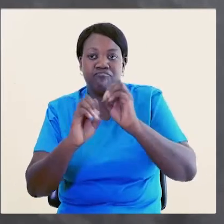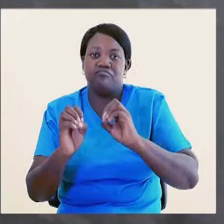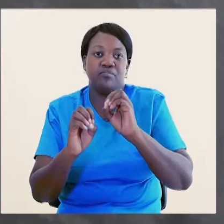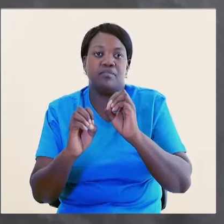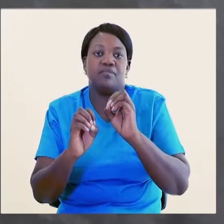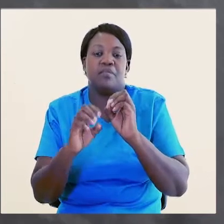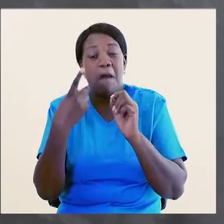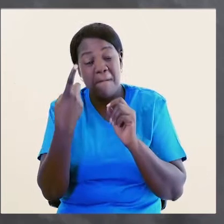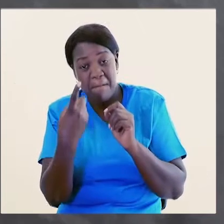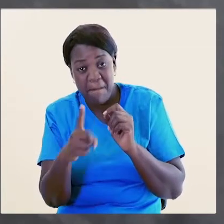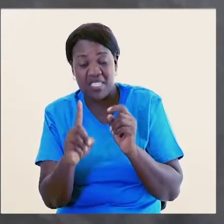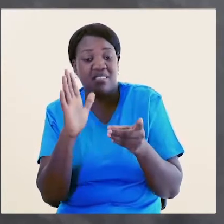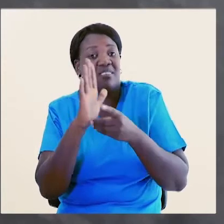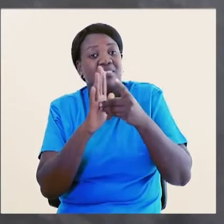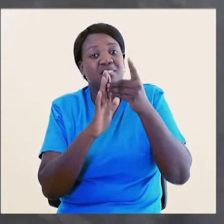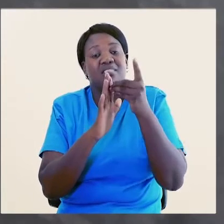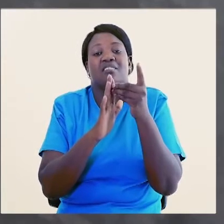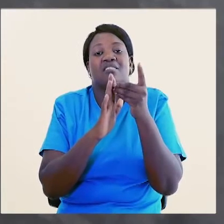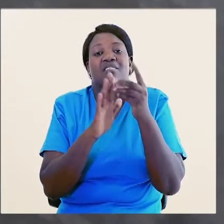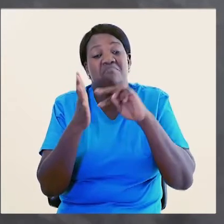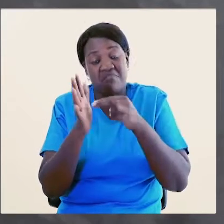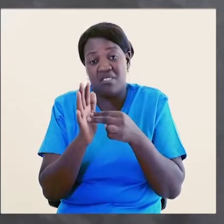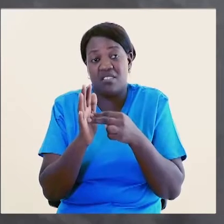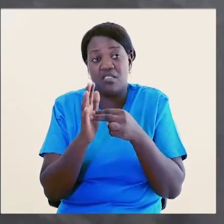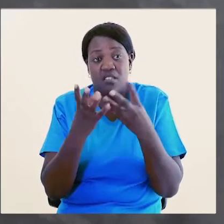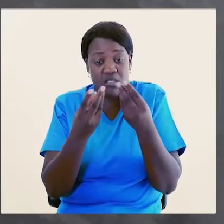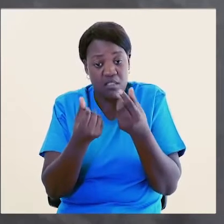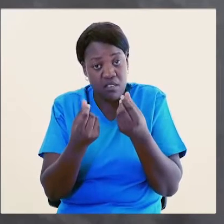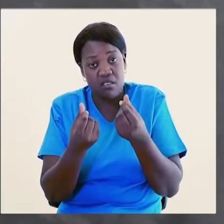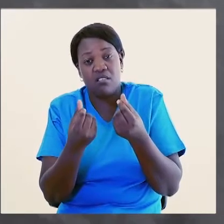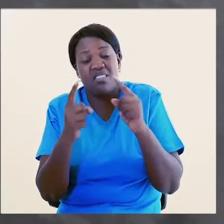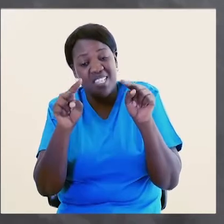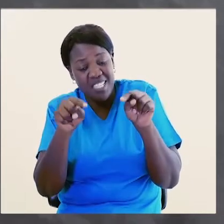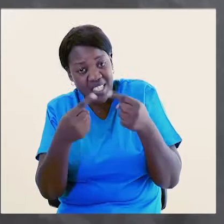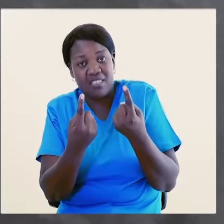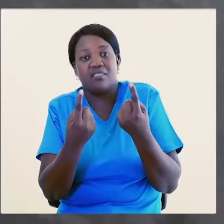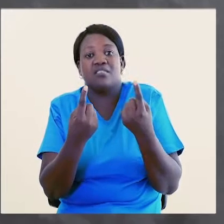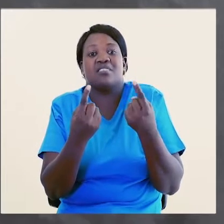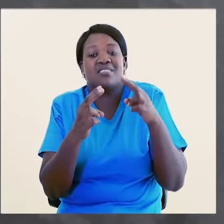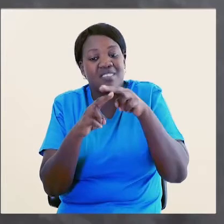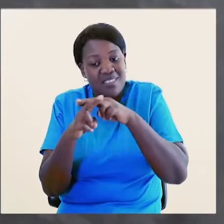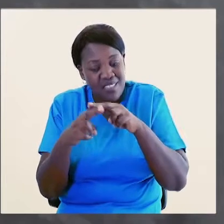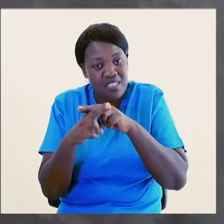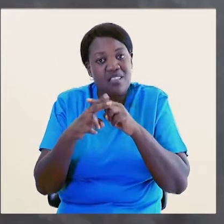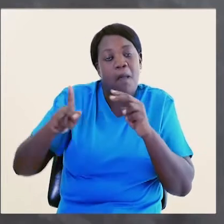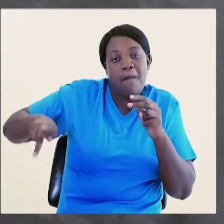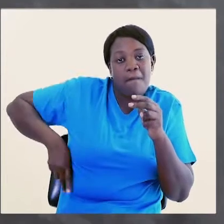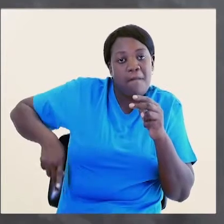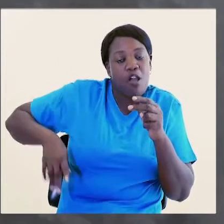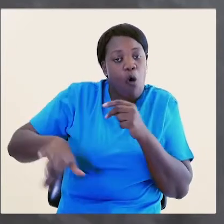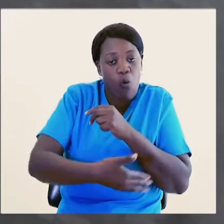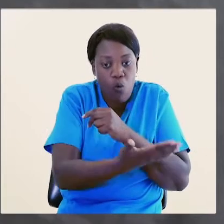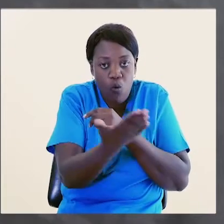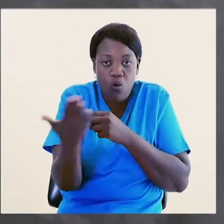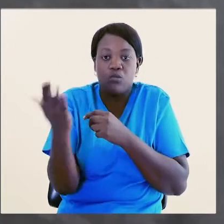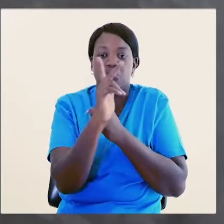But ideally, development means that the wealth from economic growth is used to benefit all the